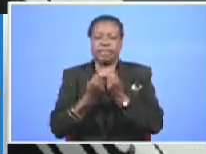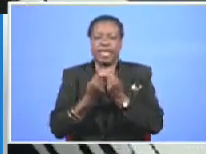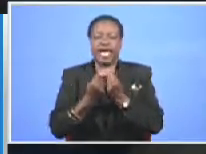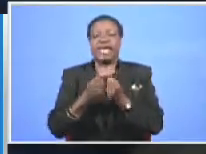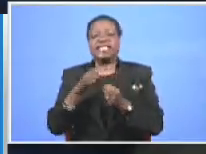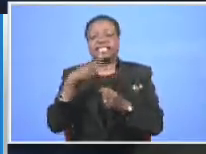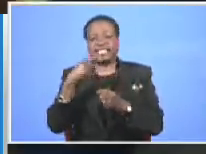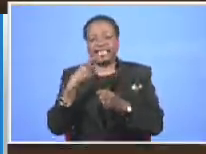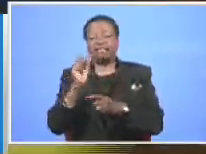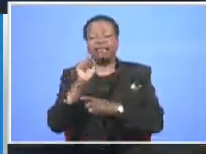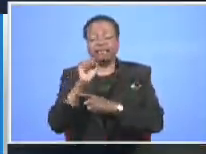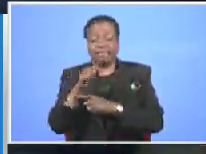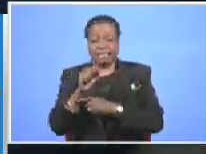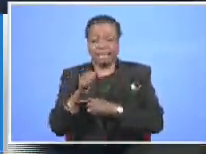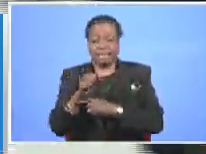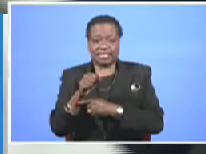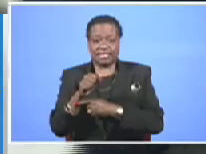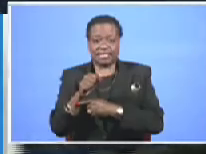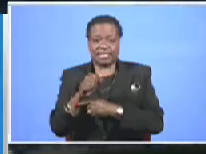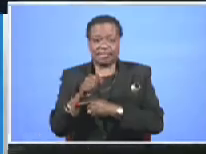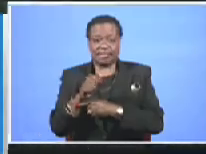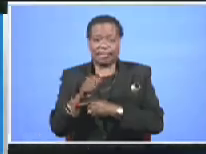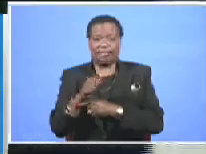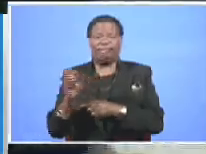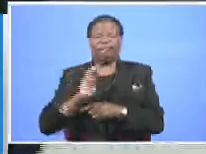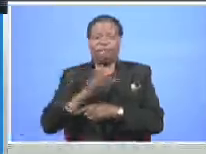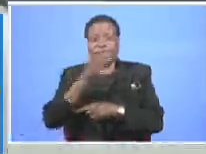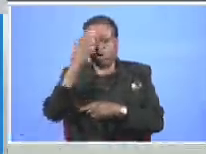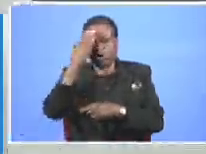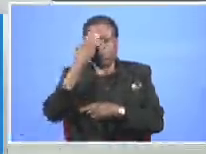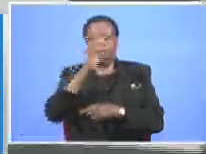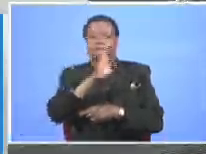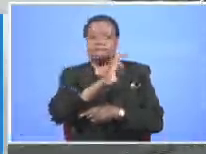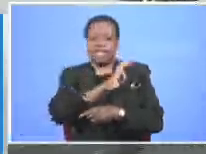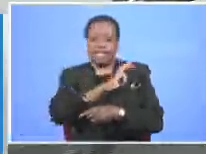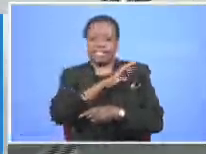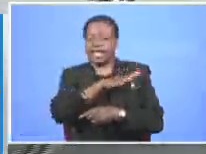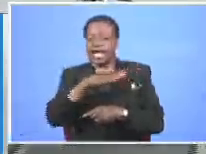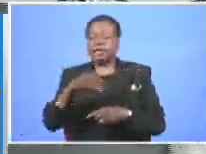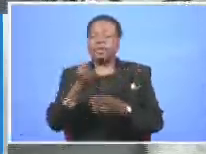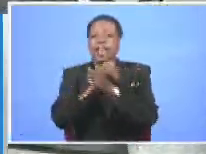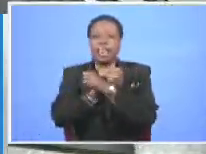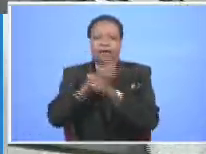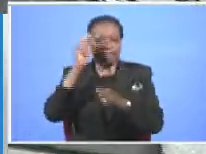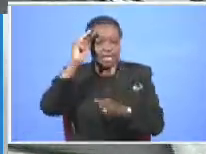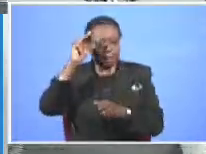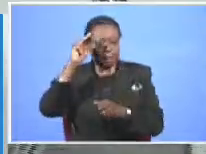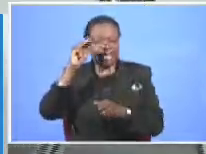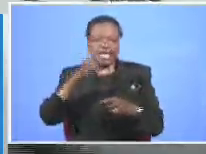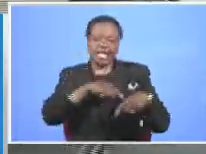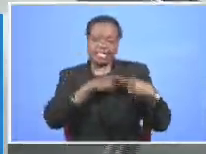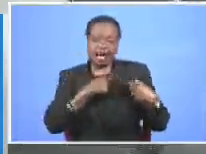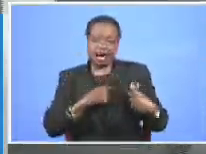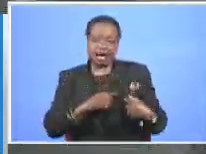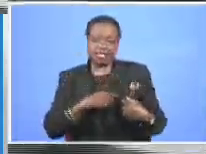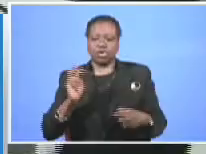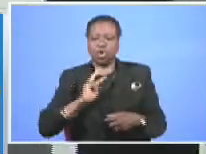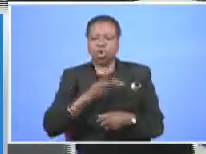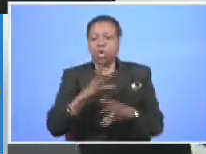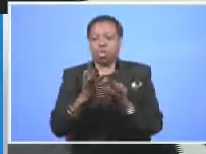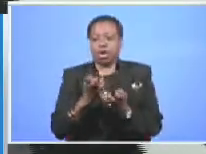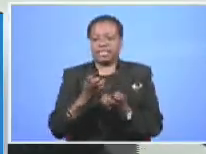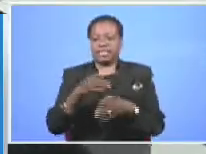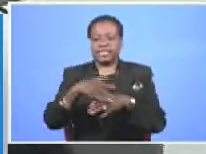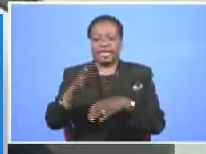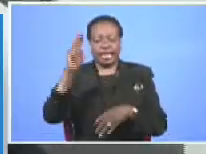top, absolutely. We know Felix as well, so we love Felix. He has heart. We really want to send him during our